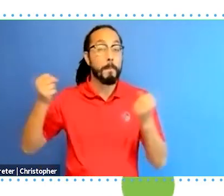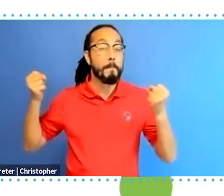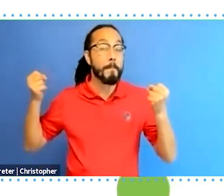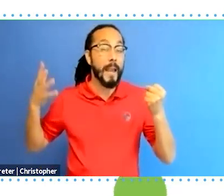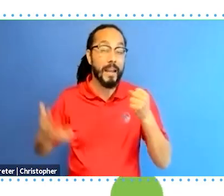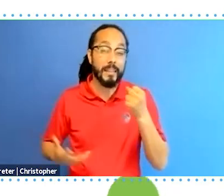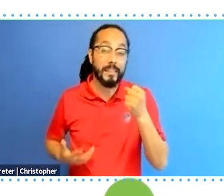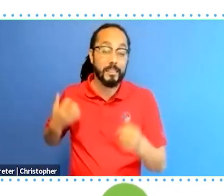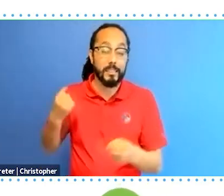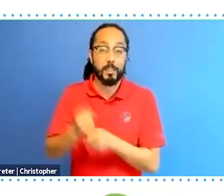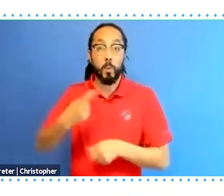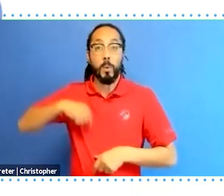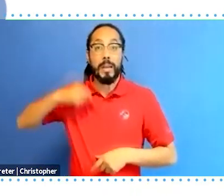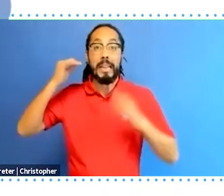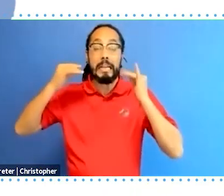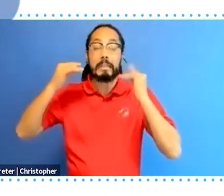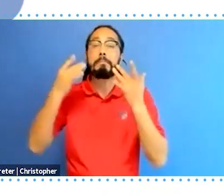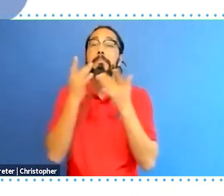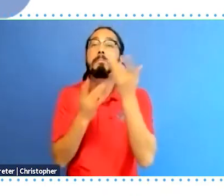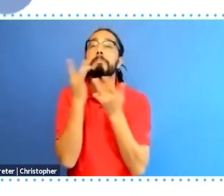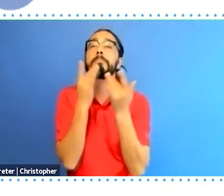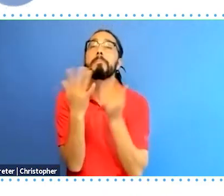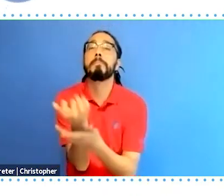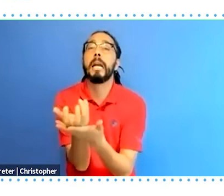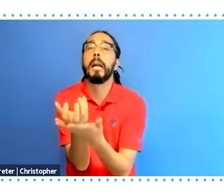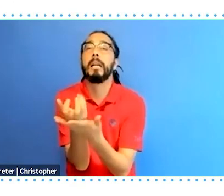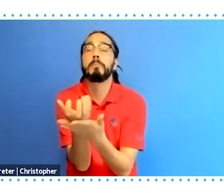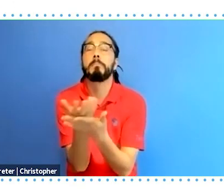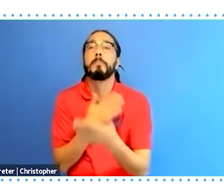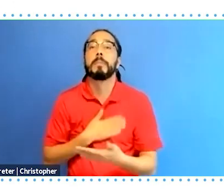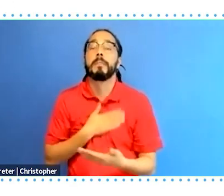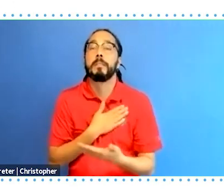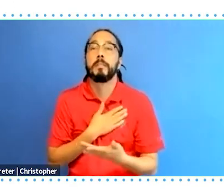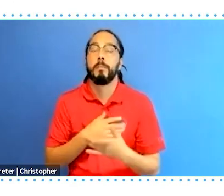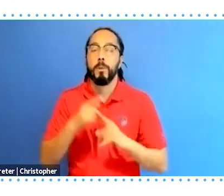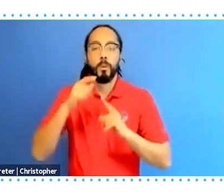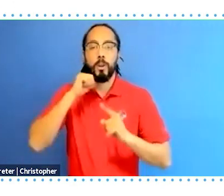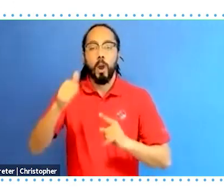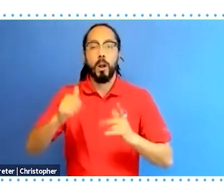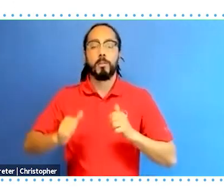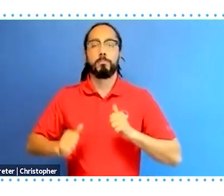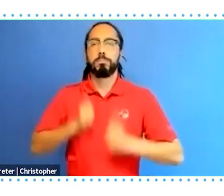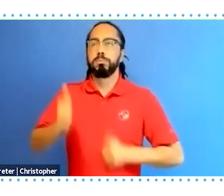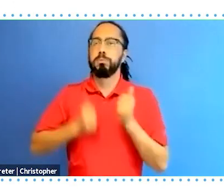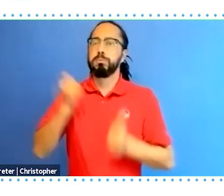please, we'll take whatever you give us, instead of actually being more assertive and saying,